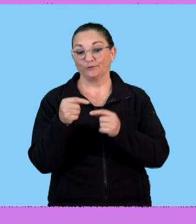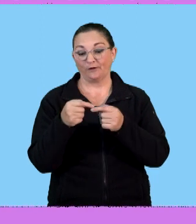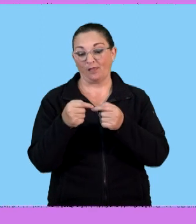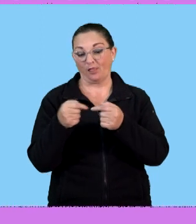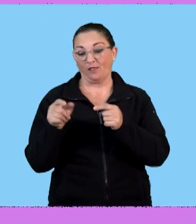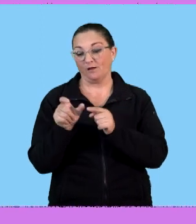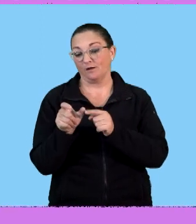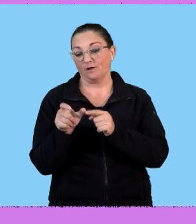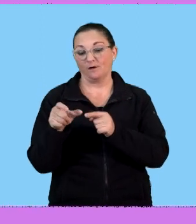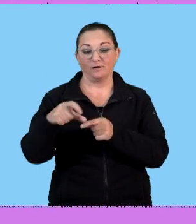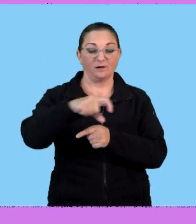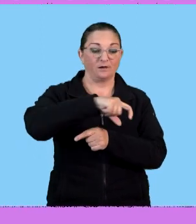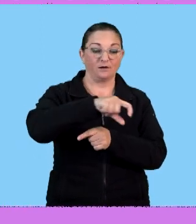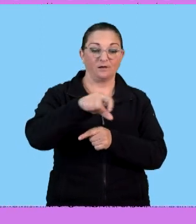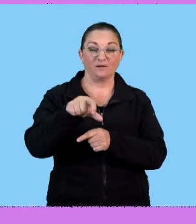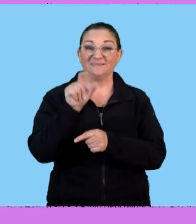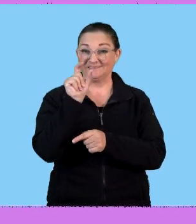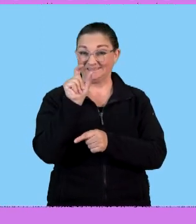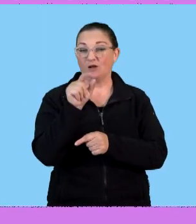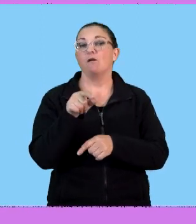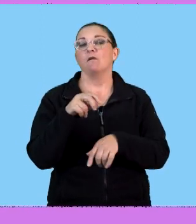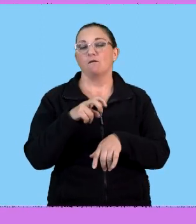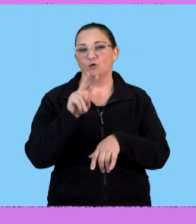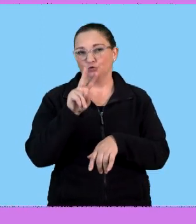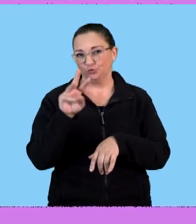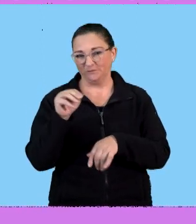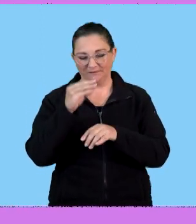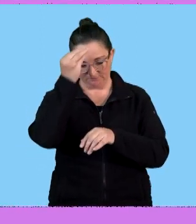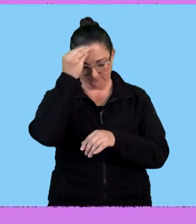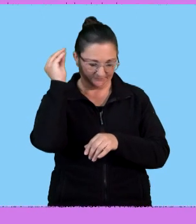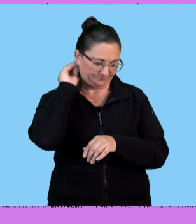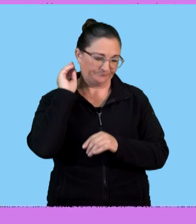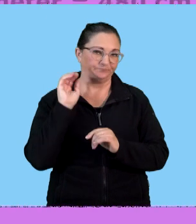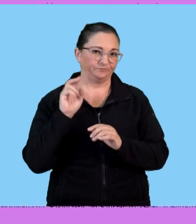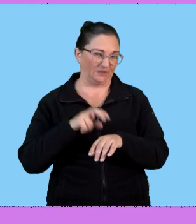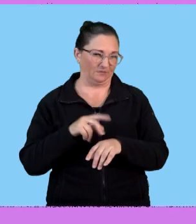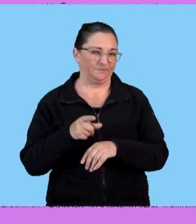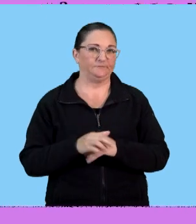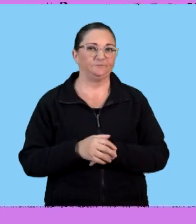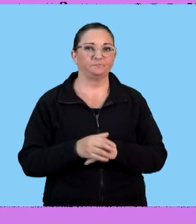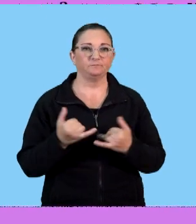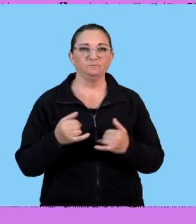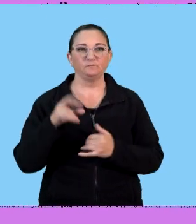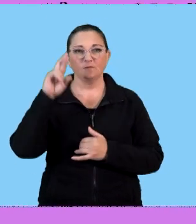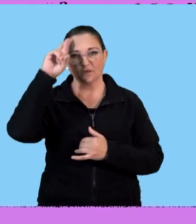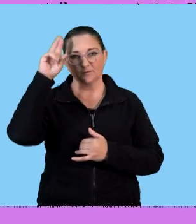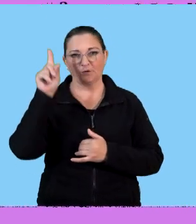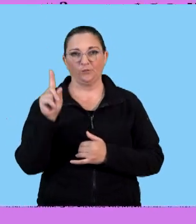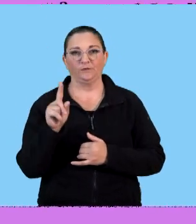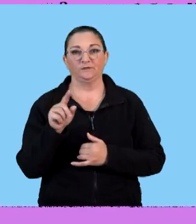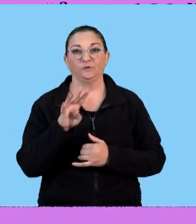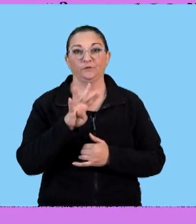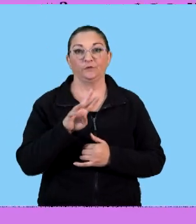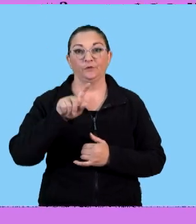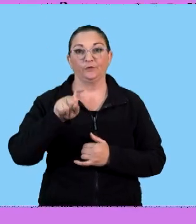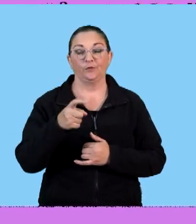meters from the pool. Okay, we must keep that in mind. All right, now let's go to our question. So remember here, we